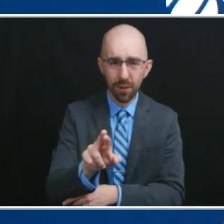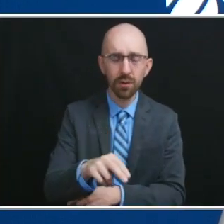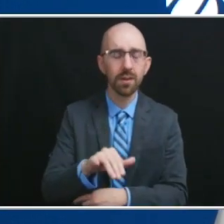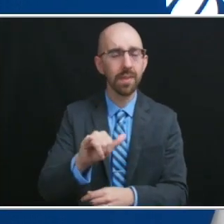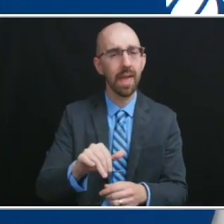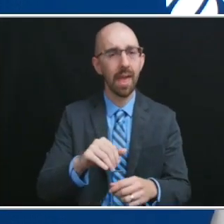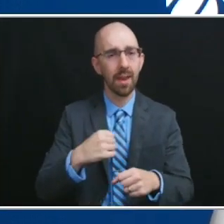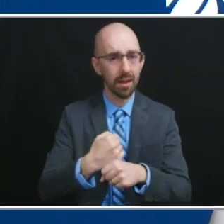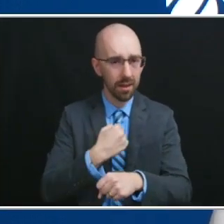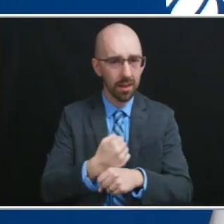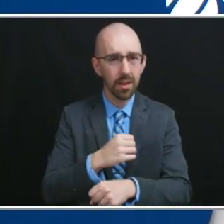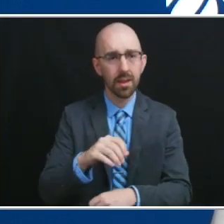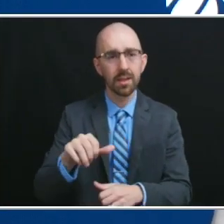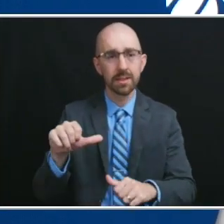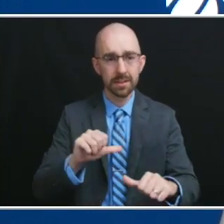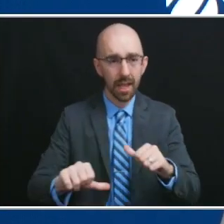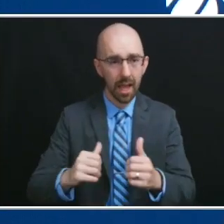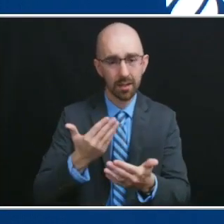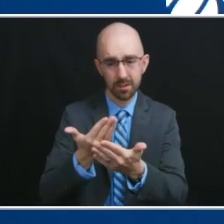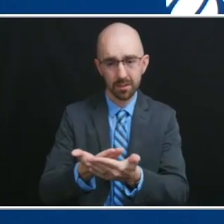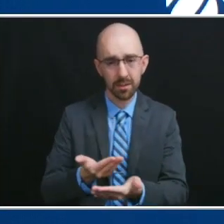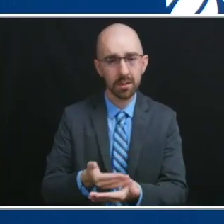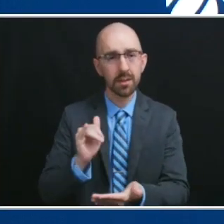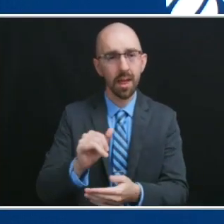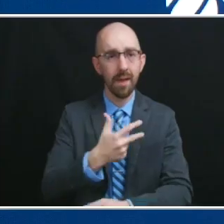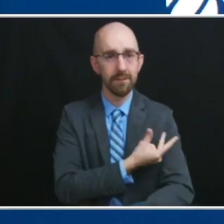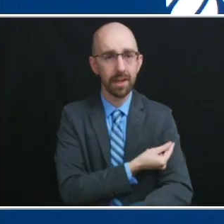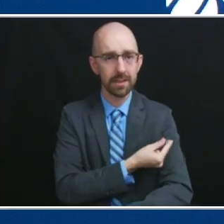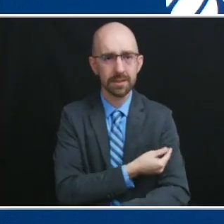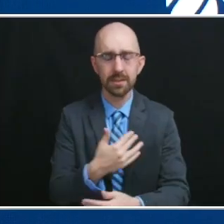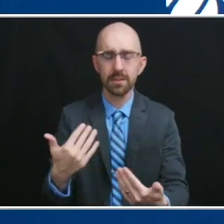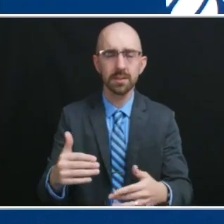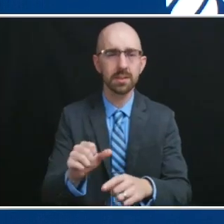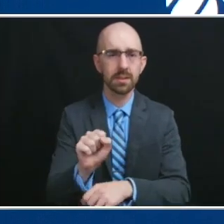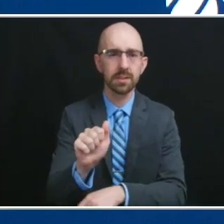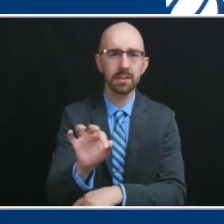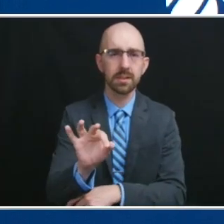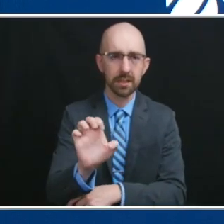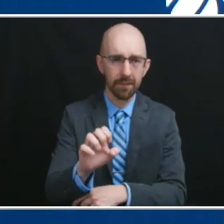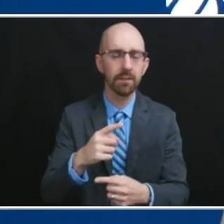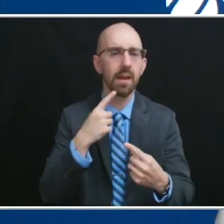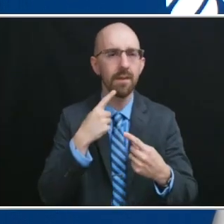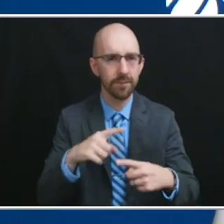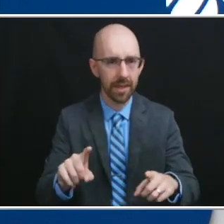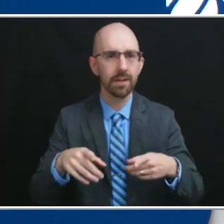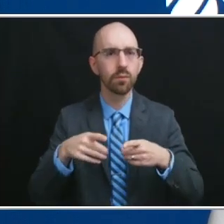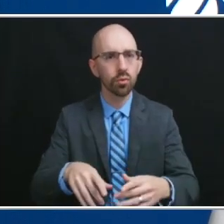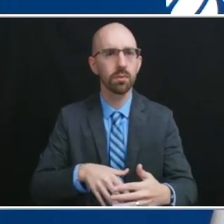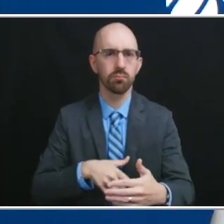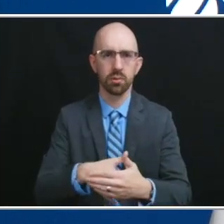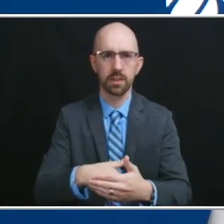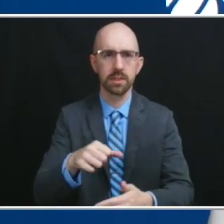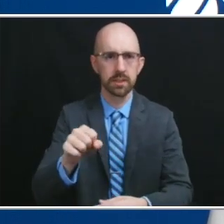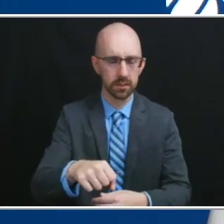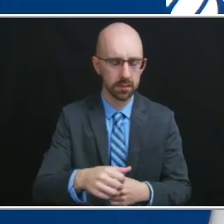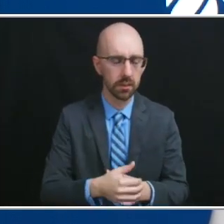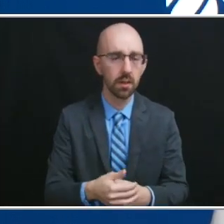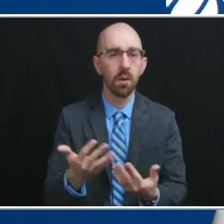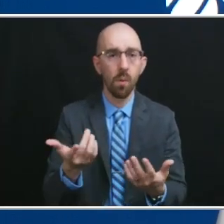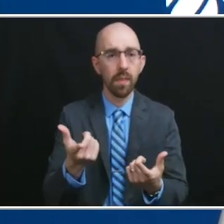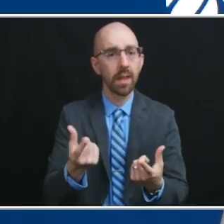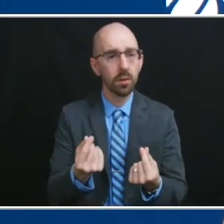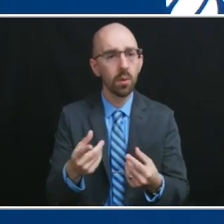has shown that the vaccines are extremely safe and effective during pregnancy. What they do is they